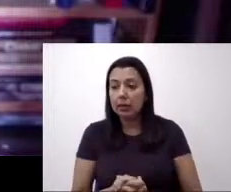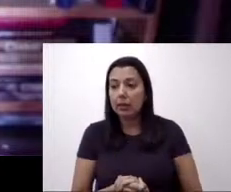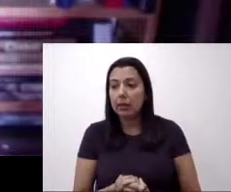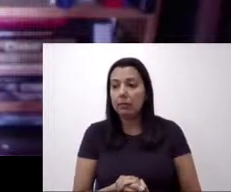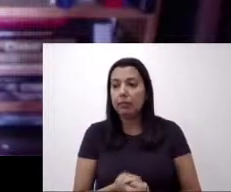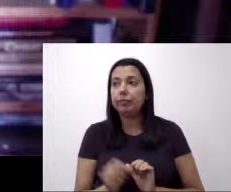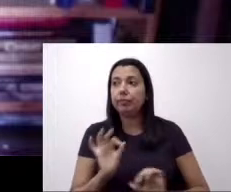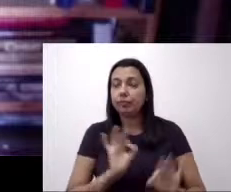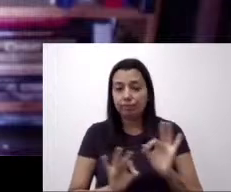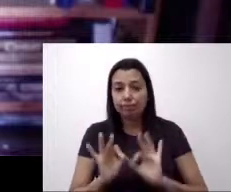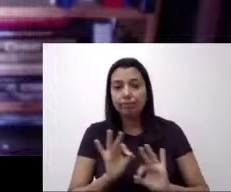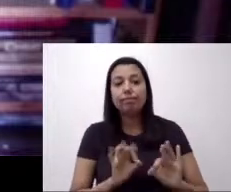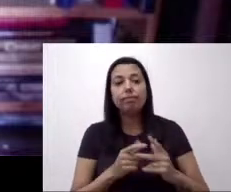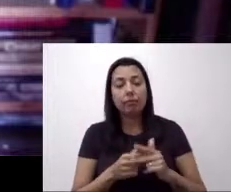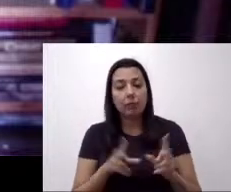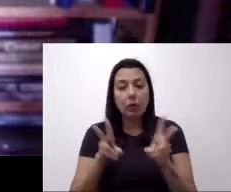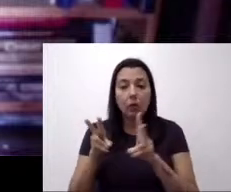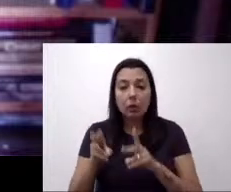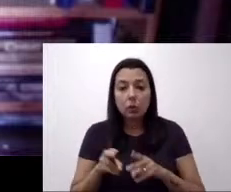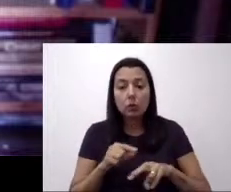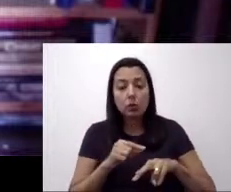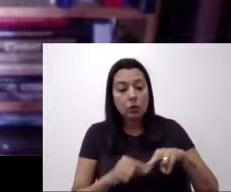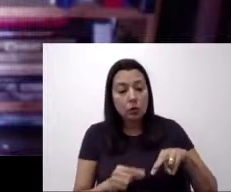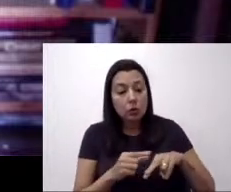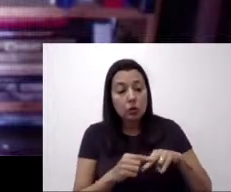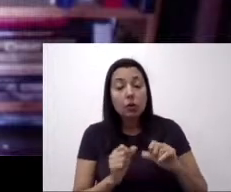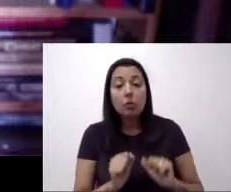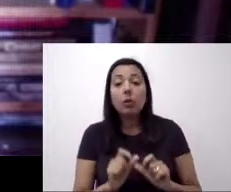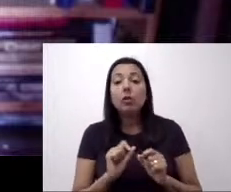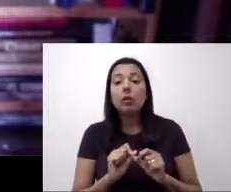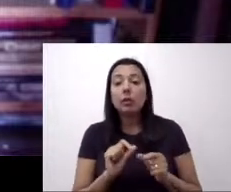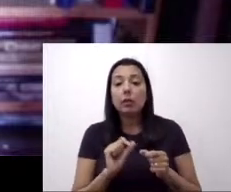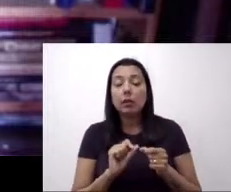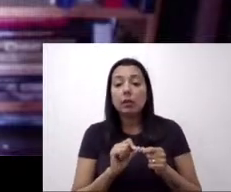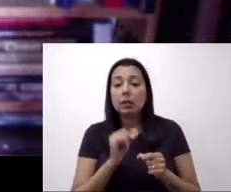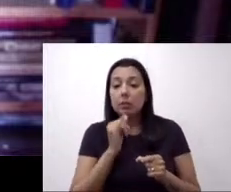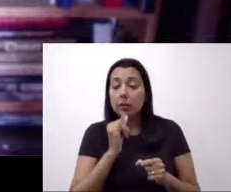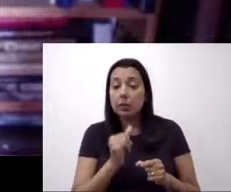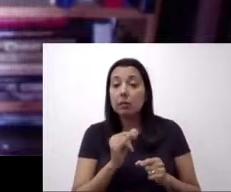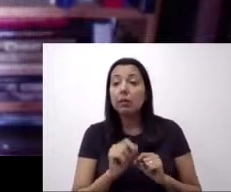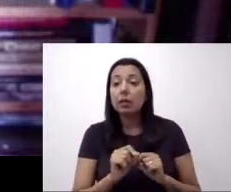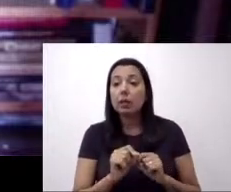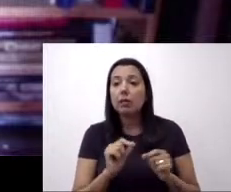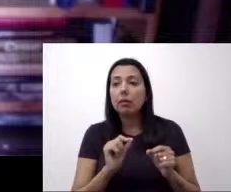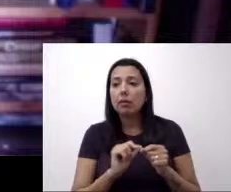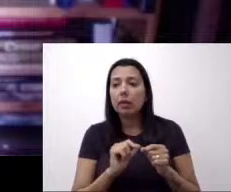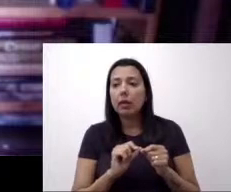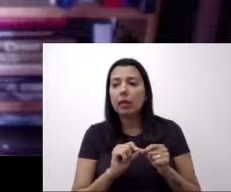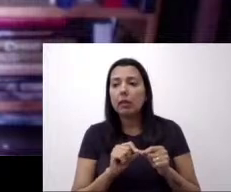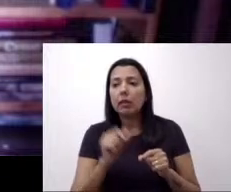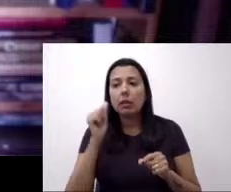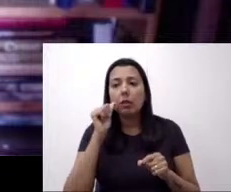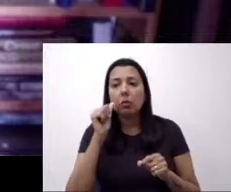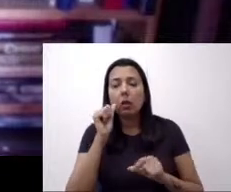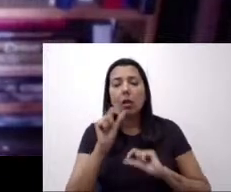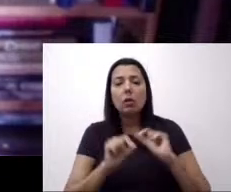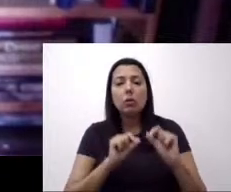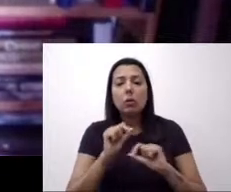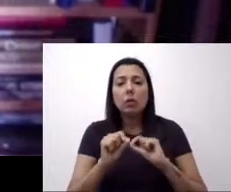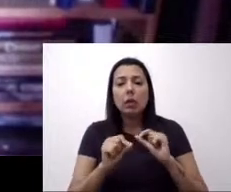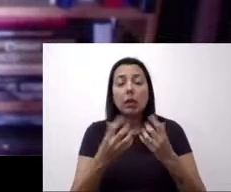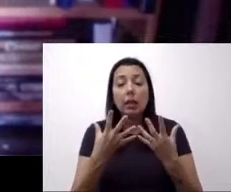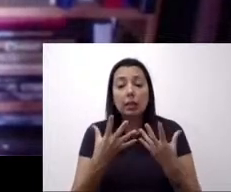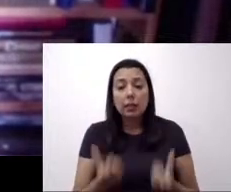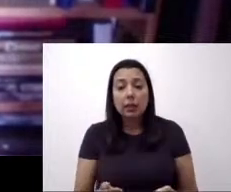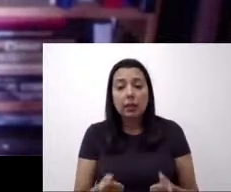topic. They can claim, for instance, that they promote women's rights by adopting policy programs